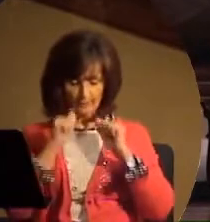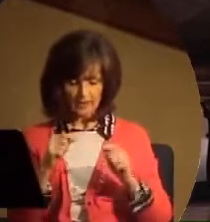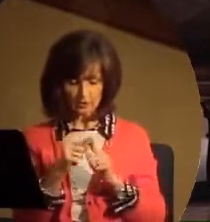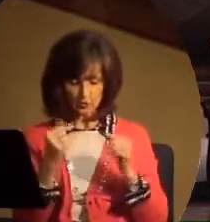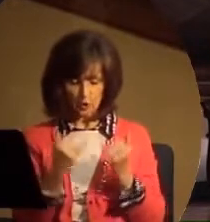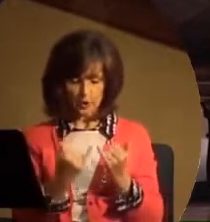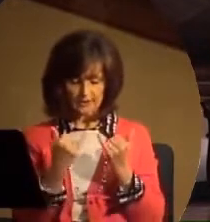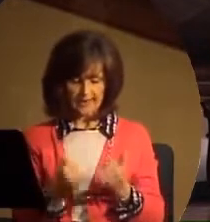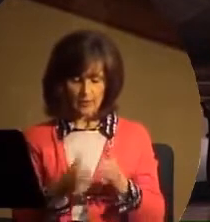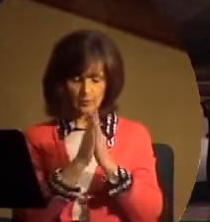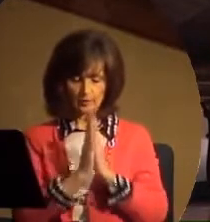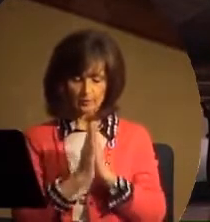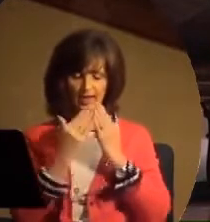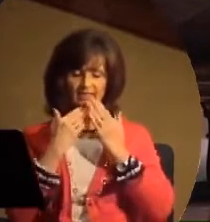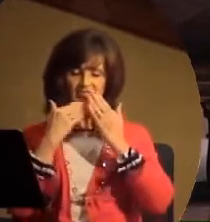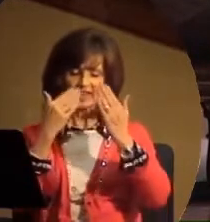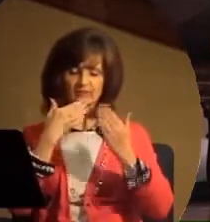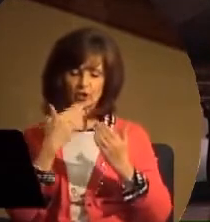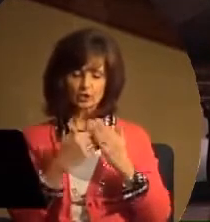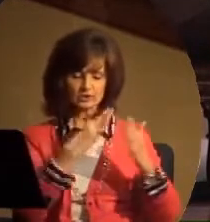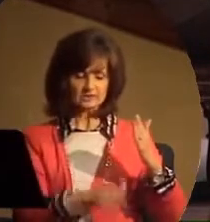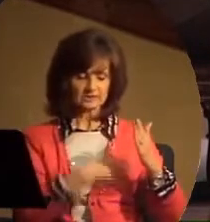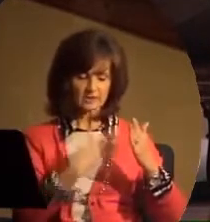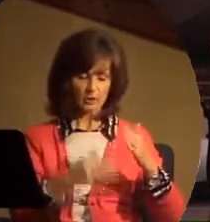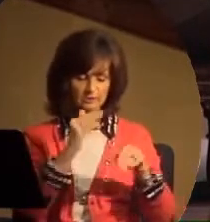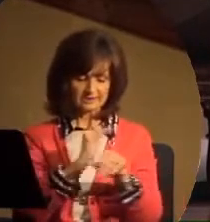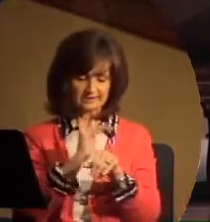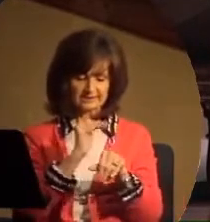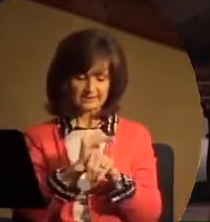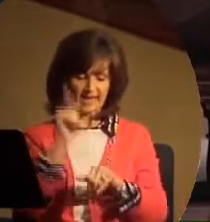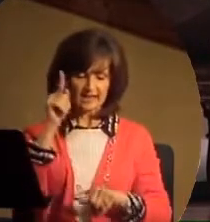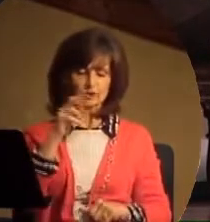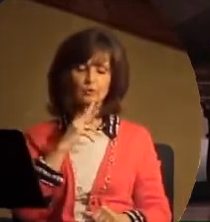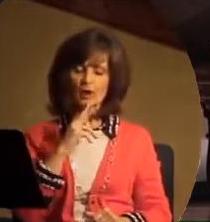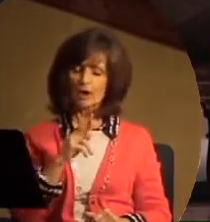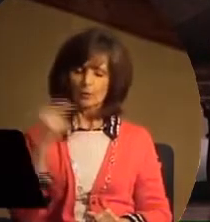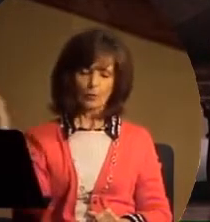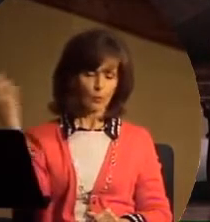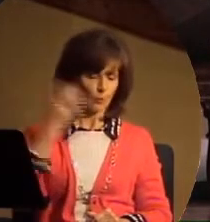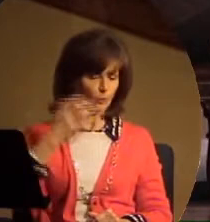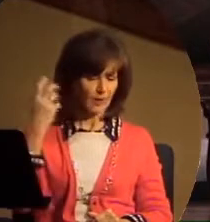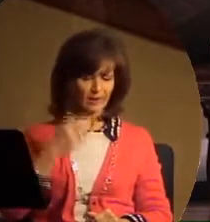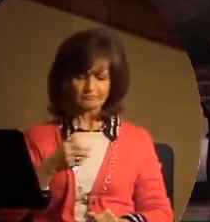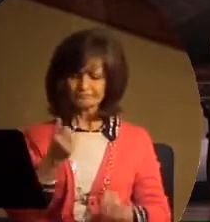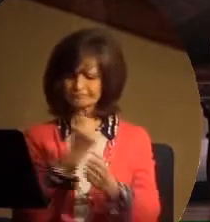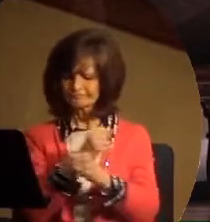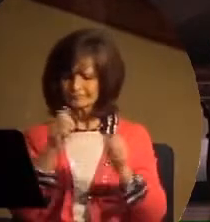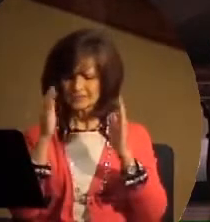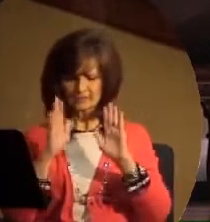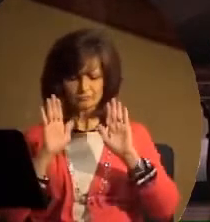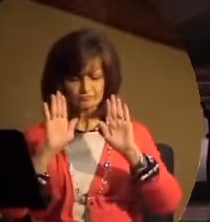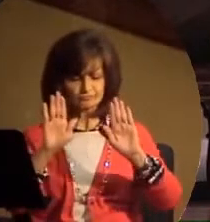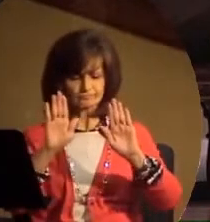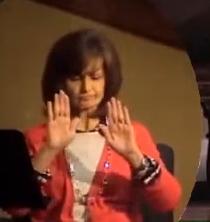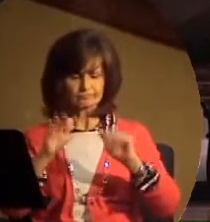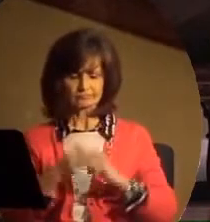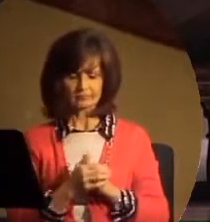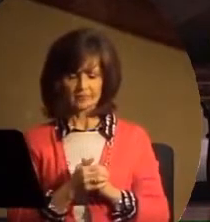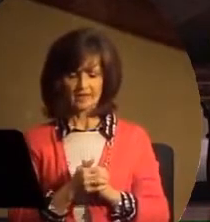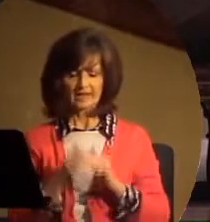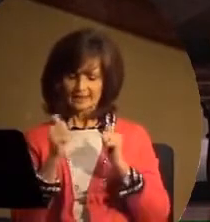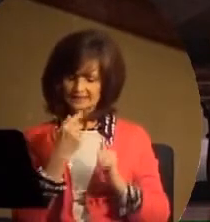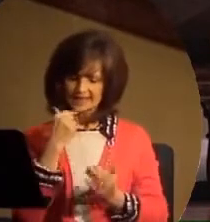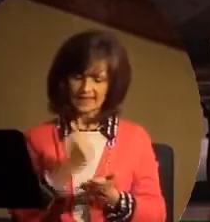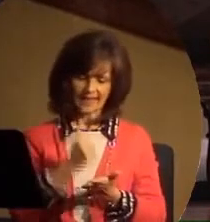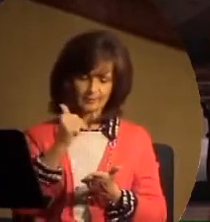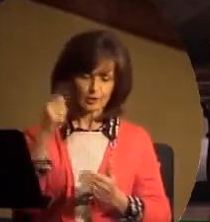word now, we pray. Thank you for the good songs tonight. You are, what a Savior. Amen, what a Savior. And then I can say amen to that.